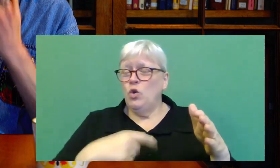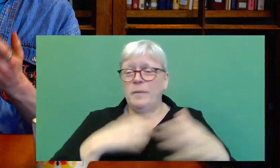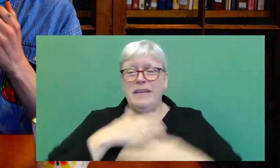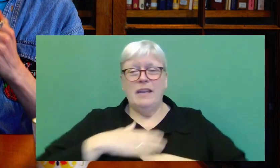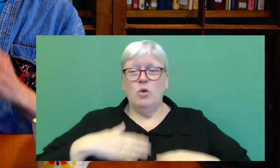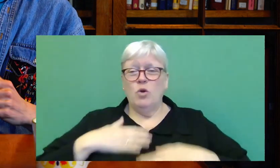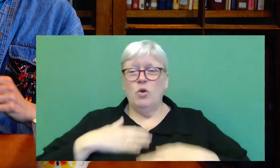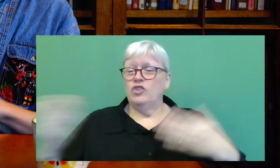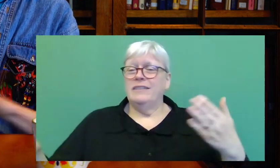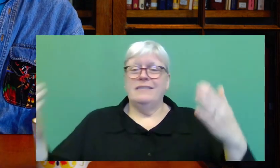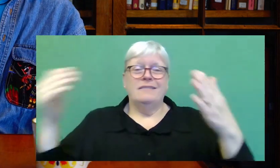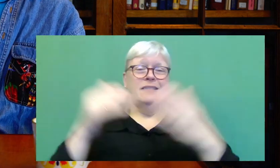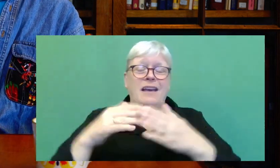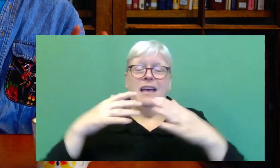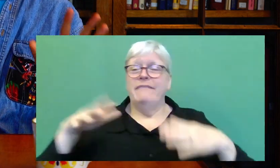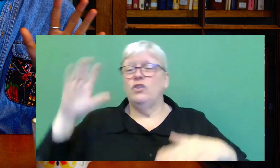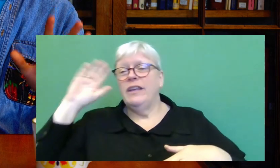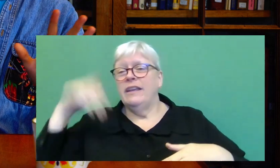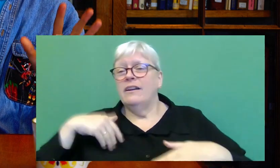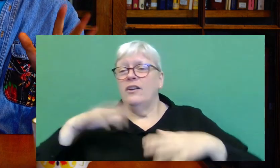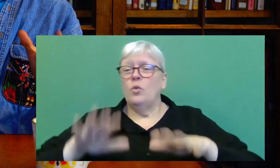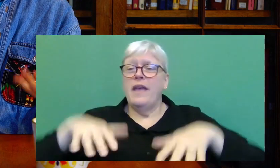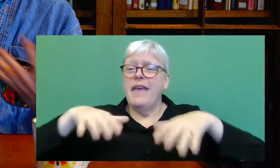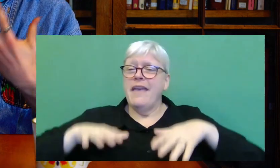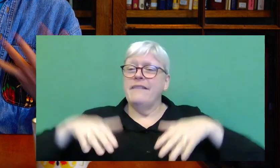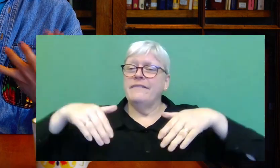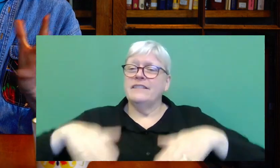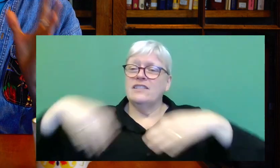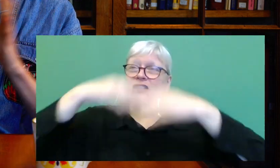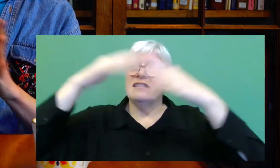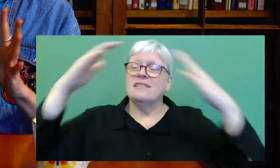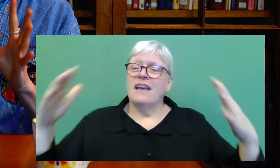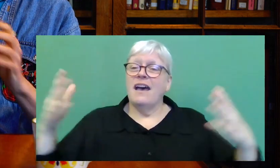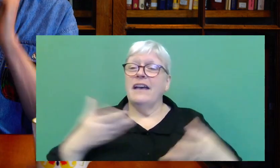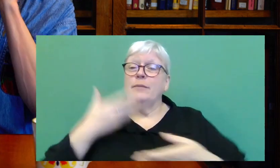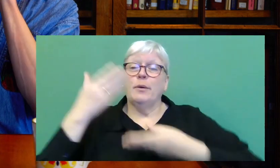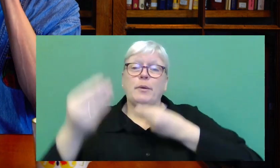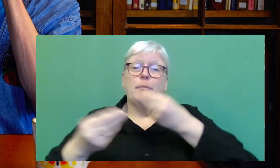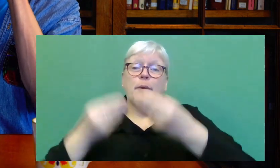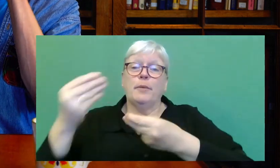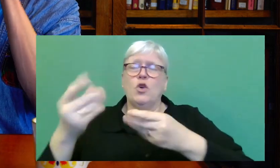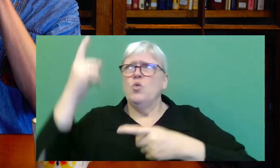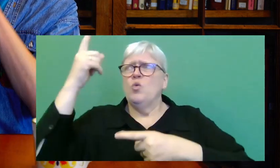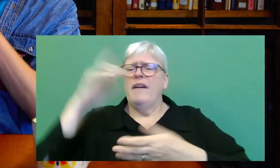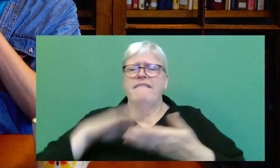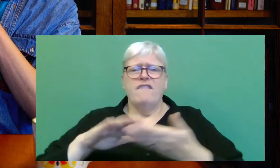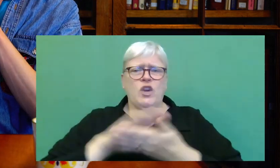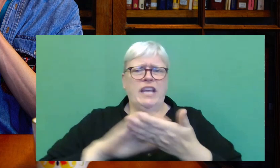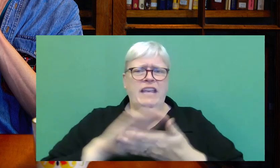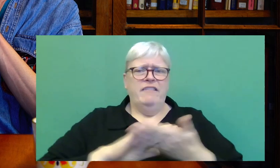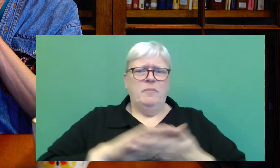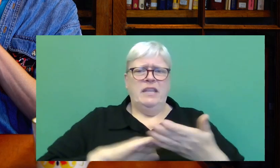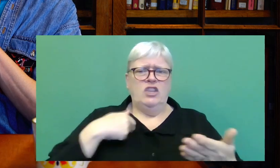it was okay that it seeped out. But like, God forgive you if you try to bring that up in the common room at break time from that perspective.